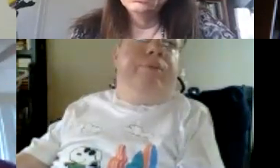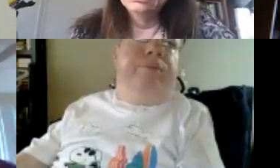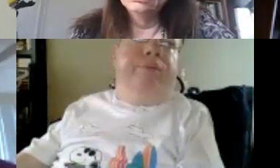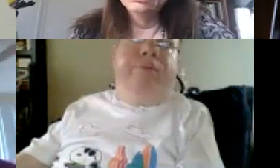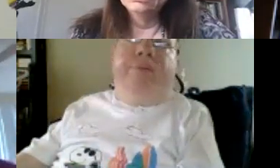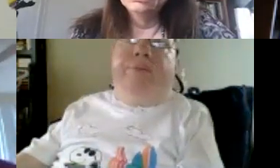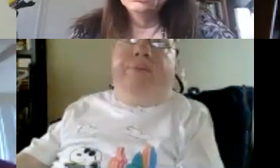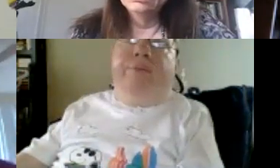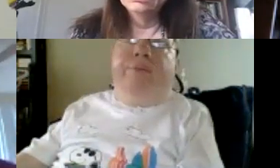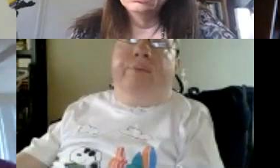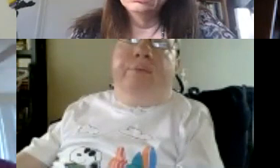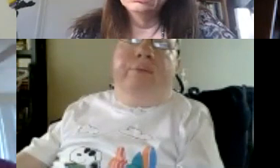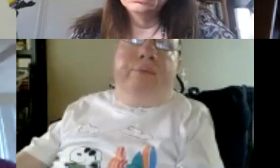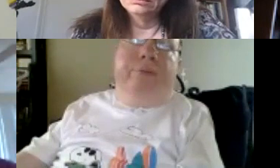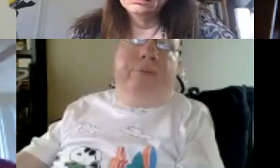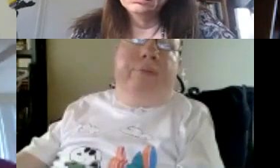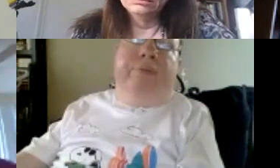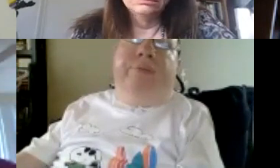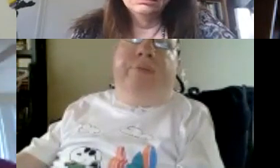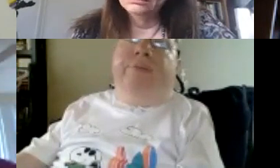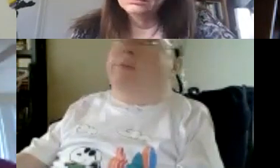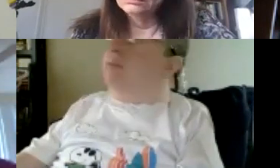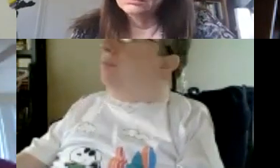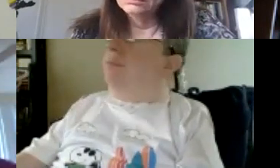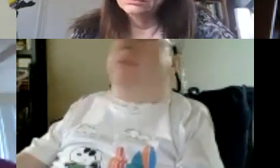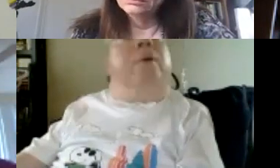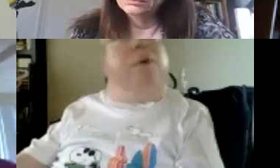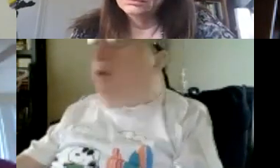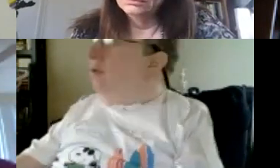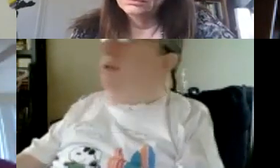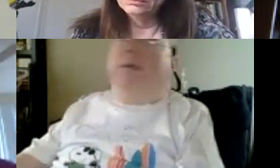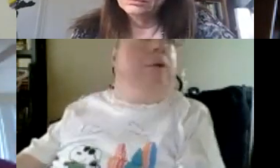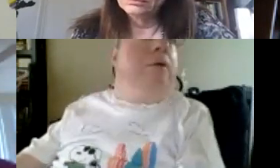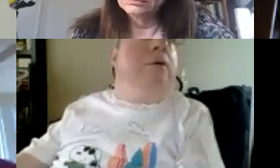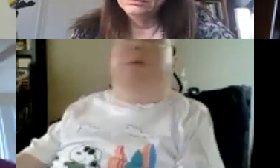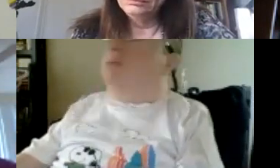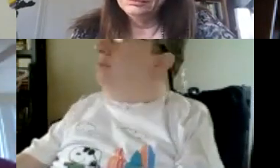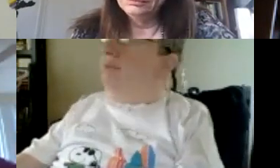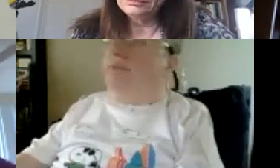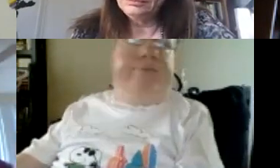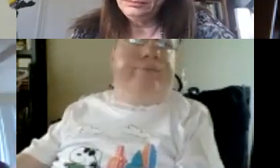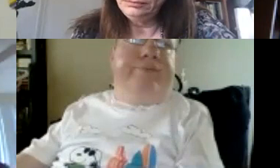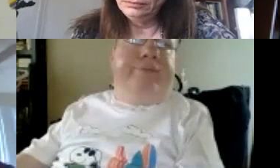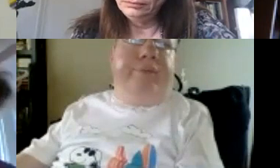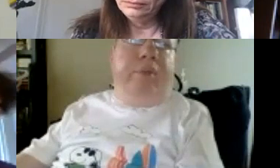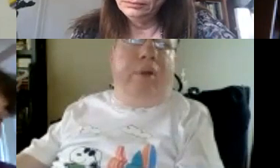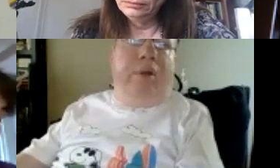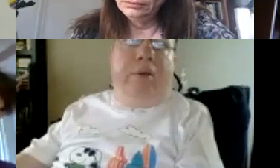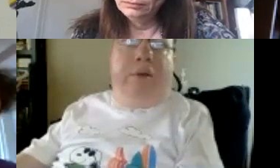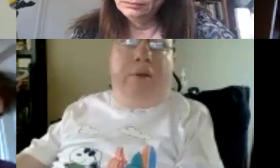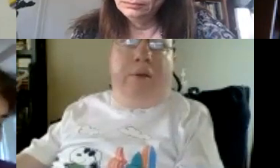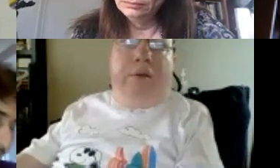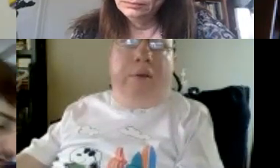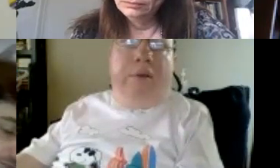I can't. There you go. We can hear you. You can hear me? Okay, I'm sorry. Hi, my name is Darlene